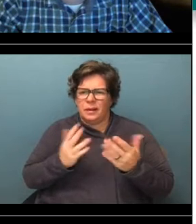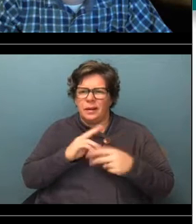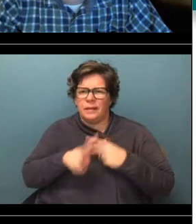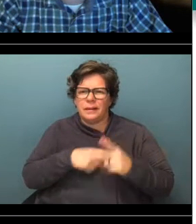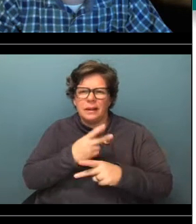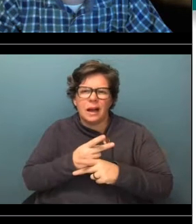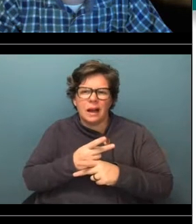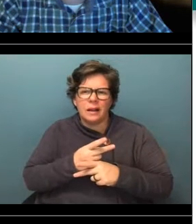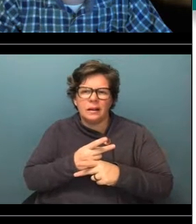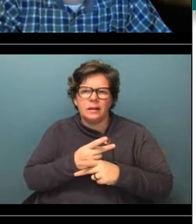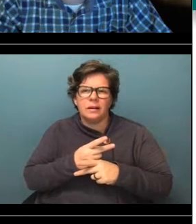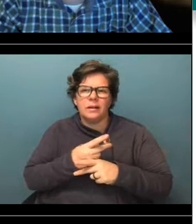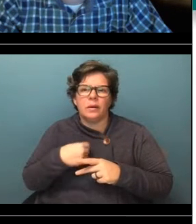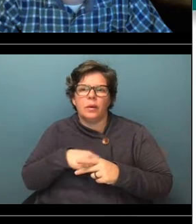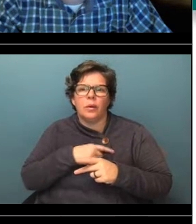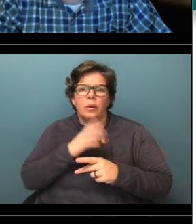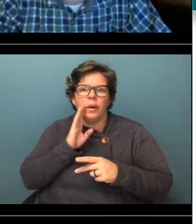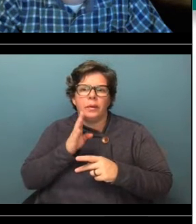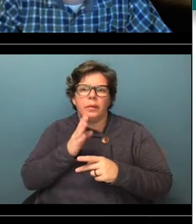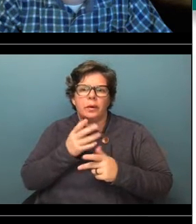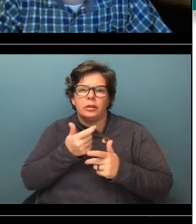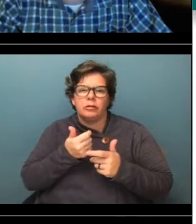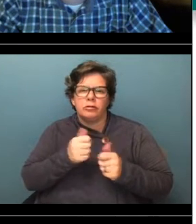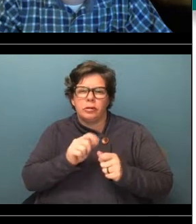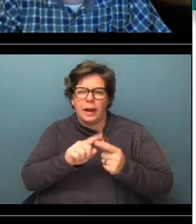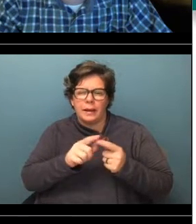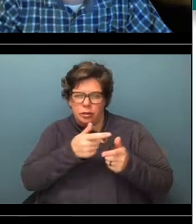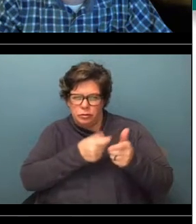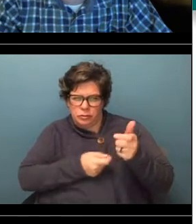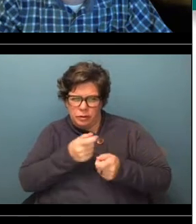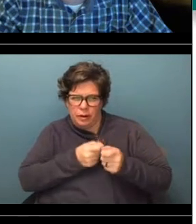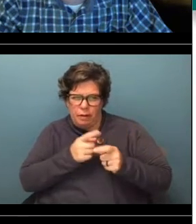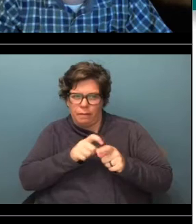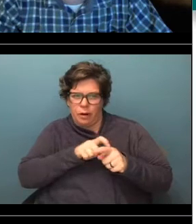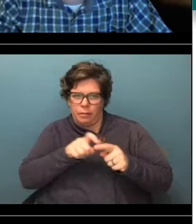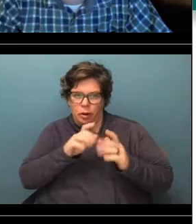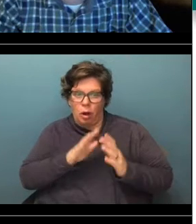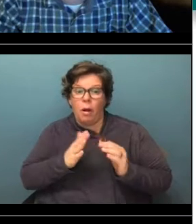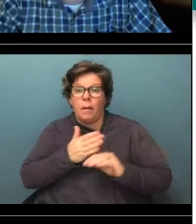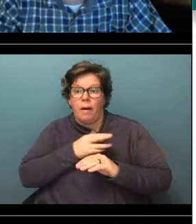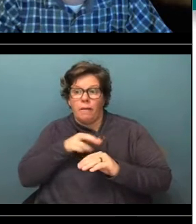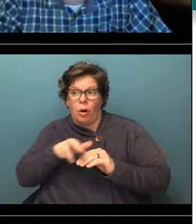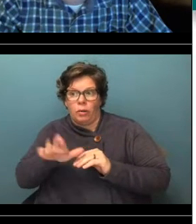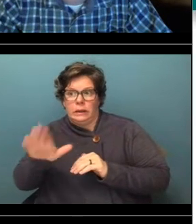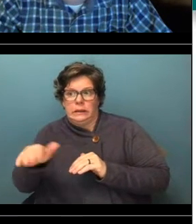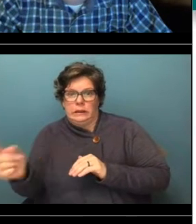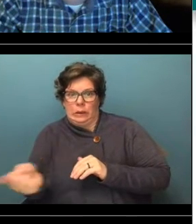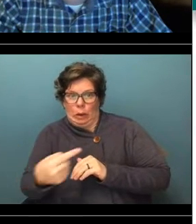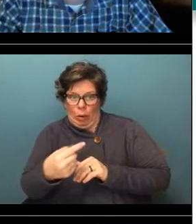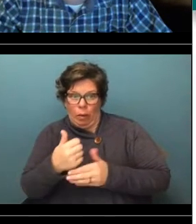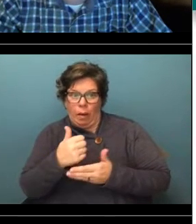of information that we would try to get before we did a referral to mobile crisis are these things